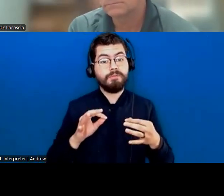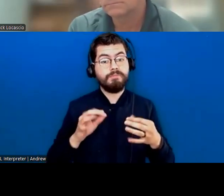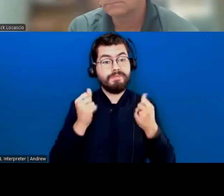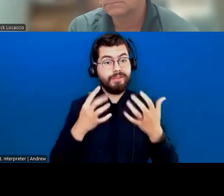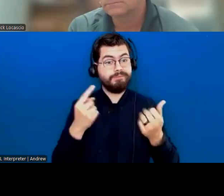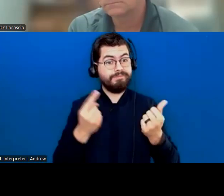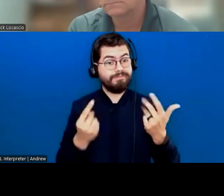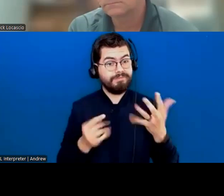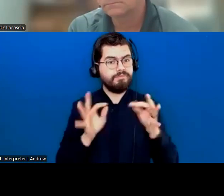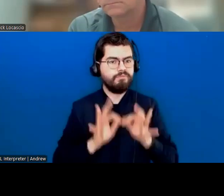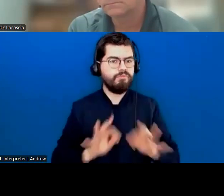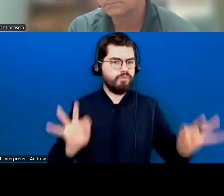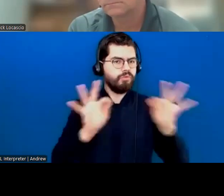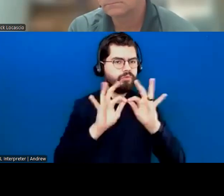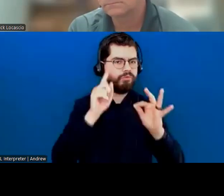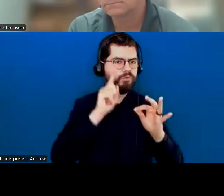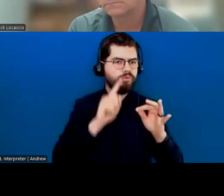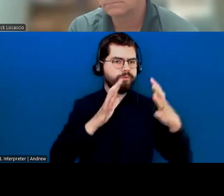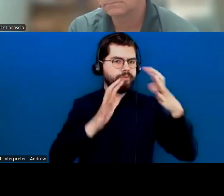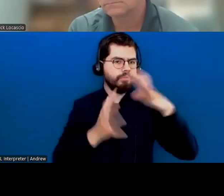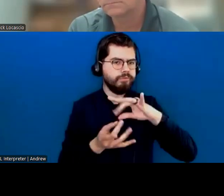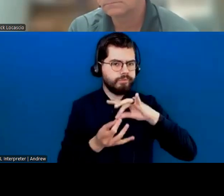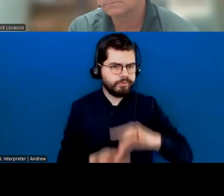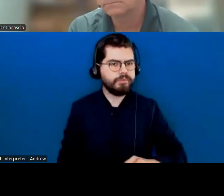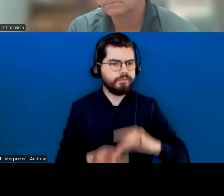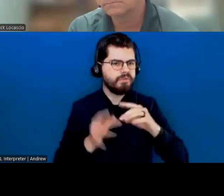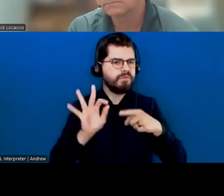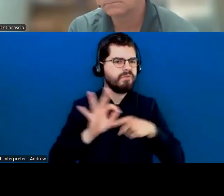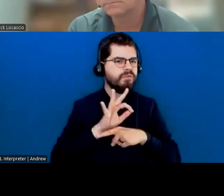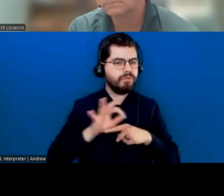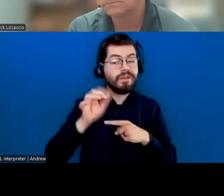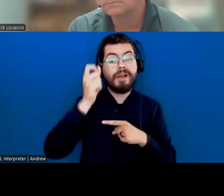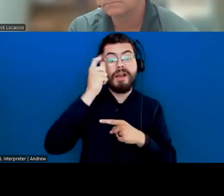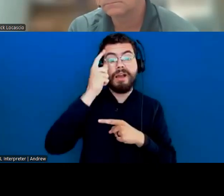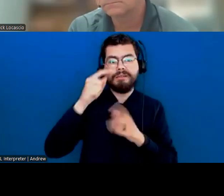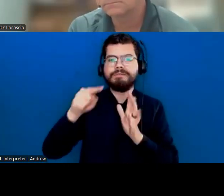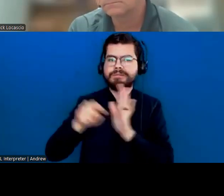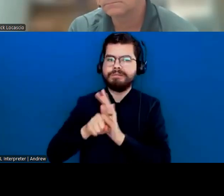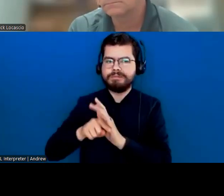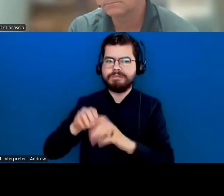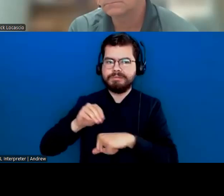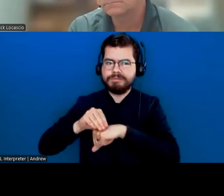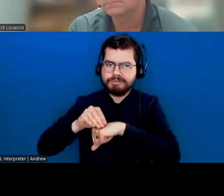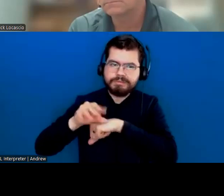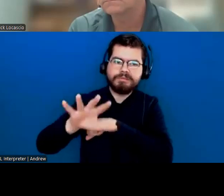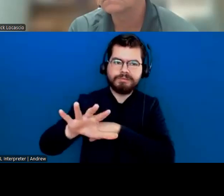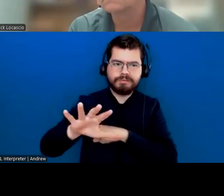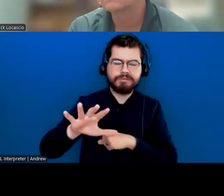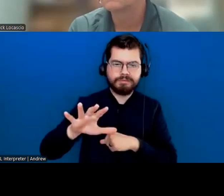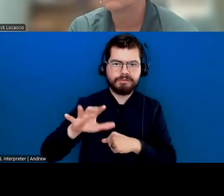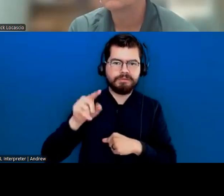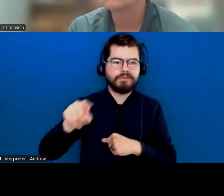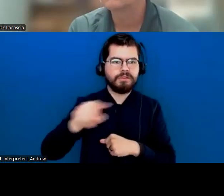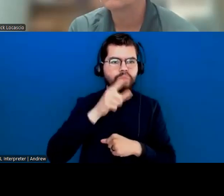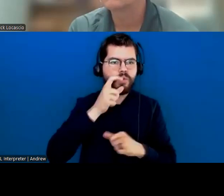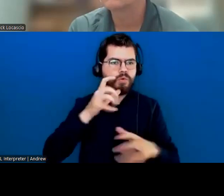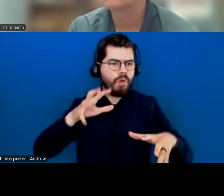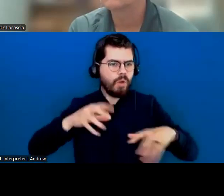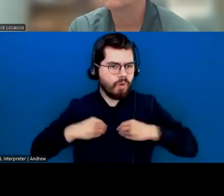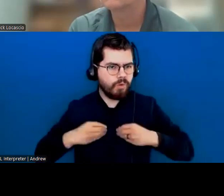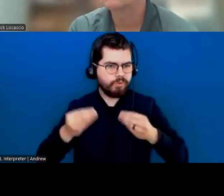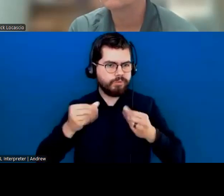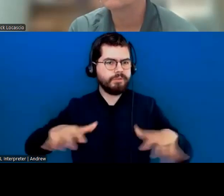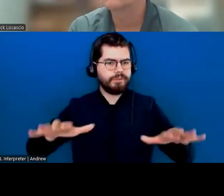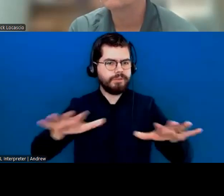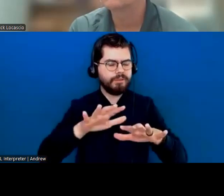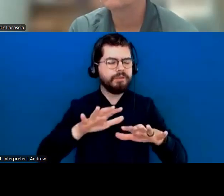use needs. Do you have any thoughts about how land management could change to better facilitate resilience to natural